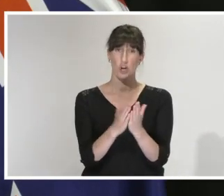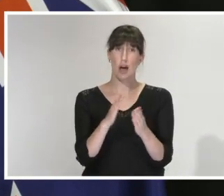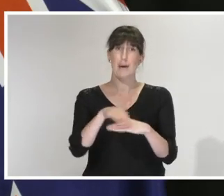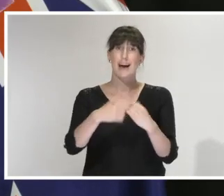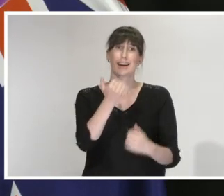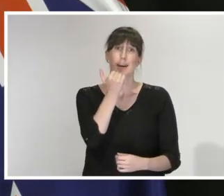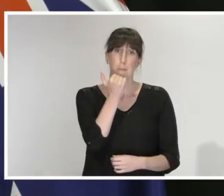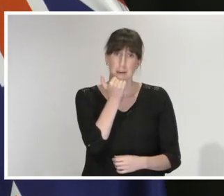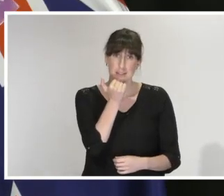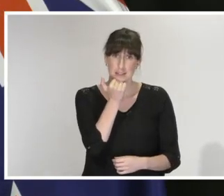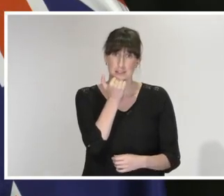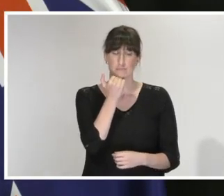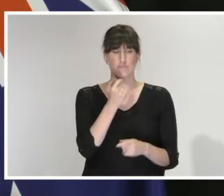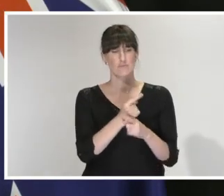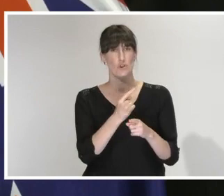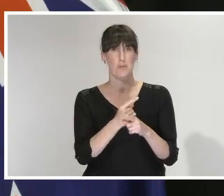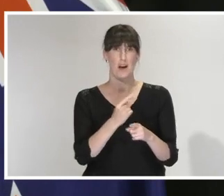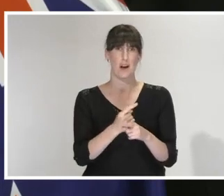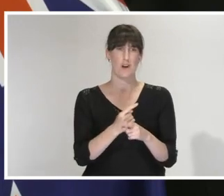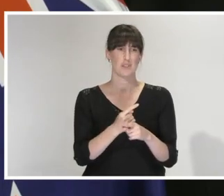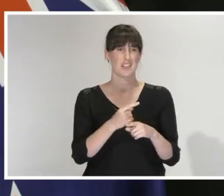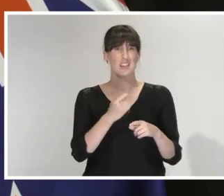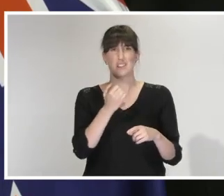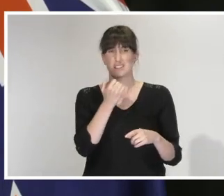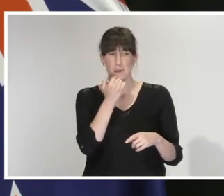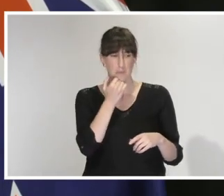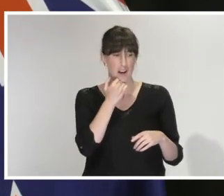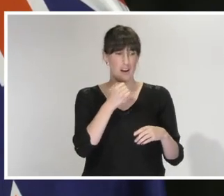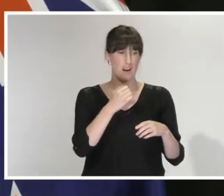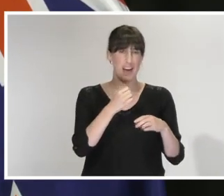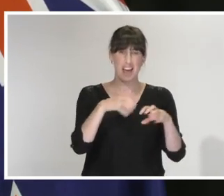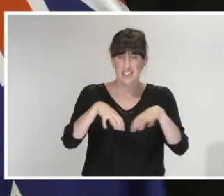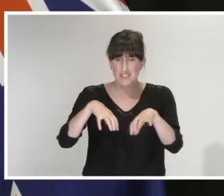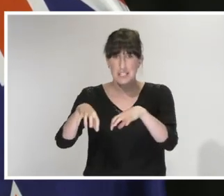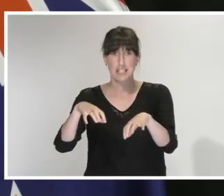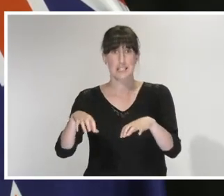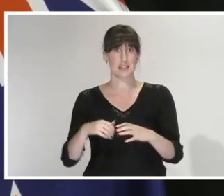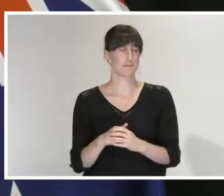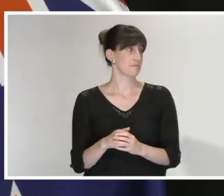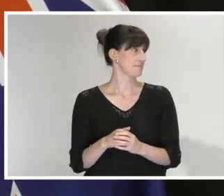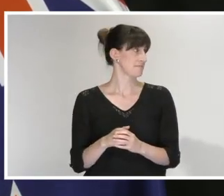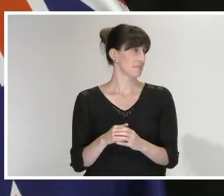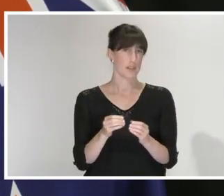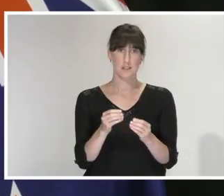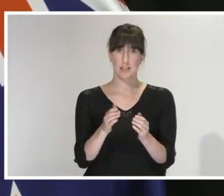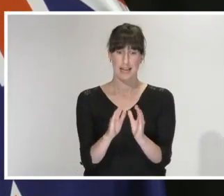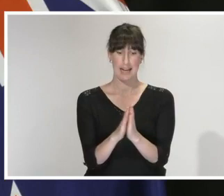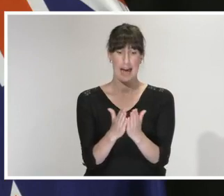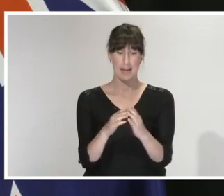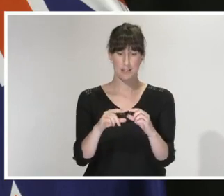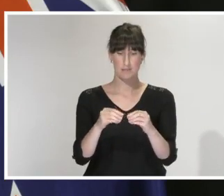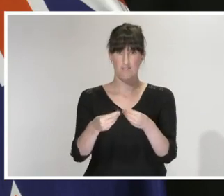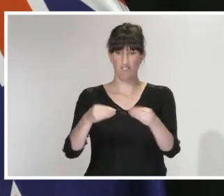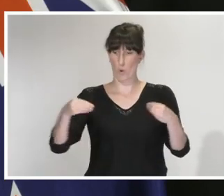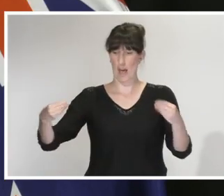and talking through a variety of different number activities. There's an activity pack of fold-out cards that can be used.